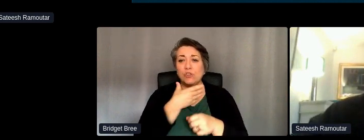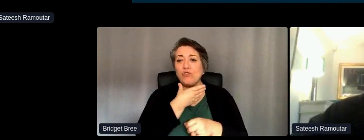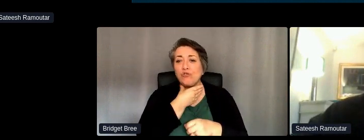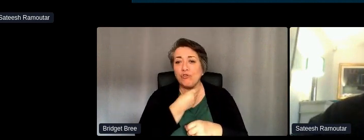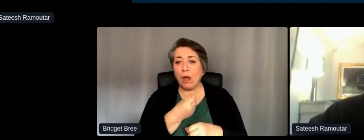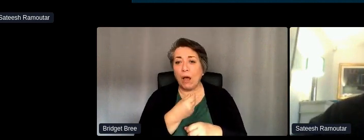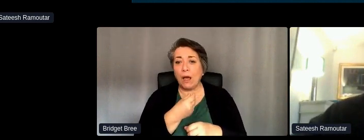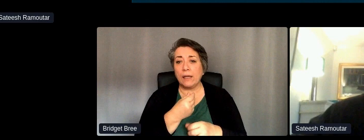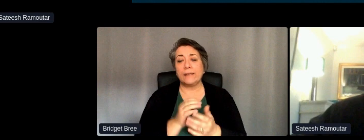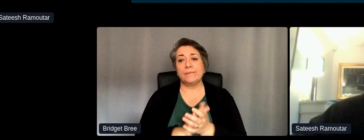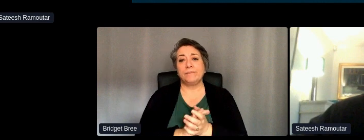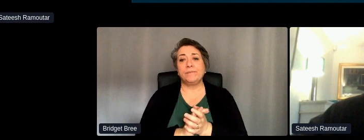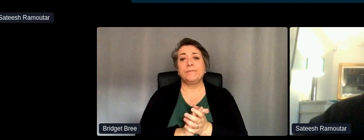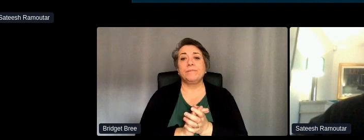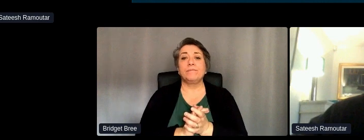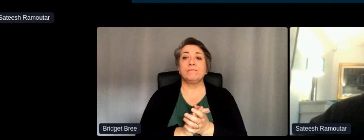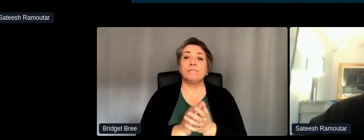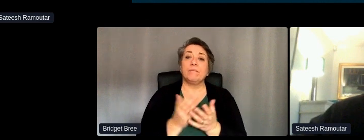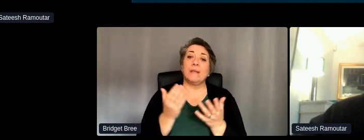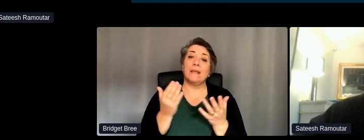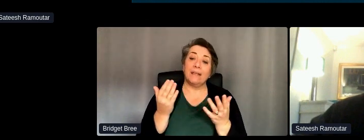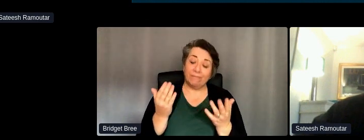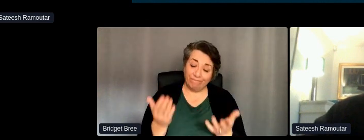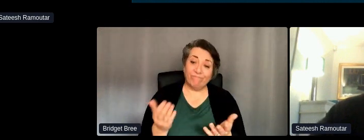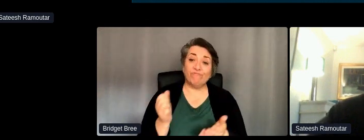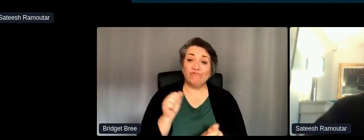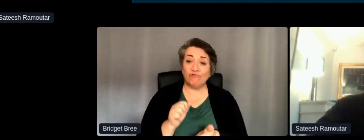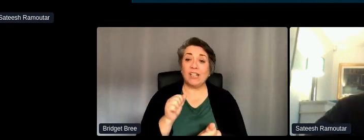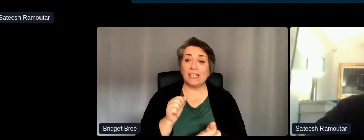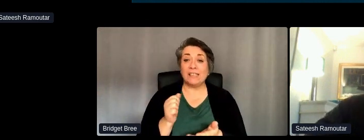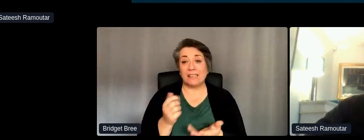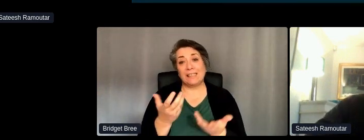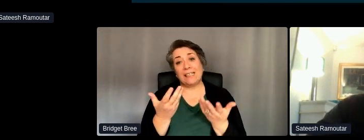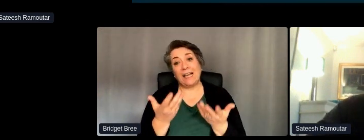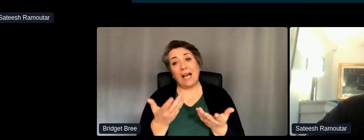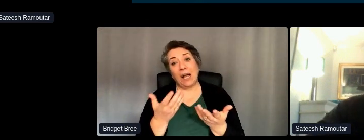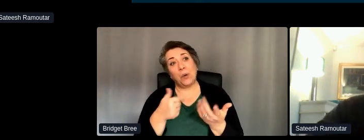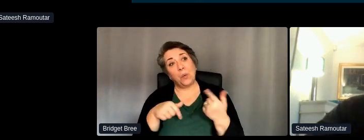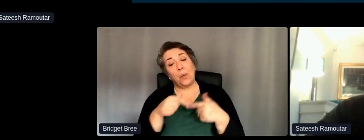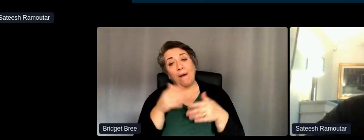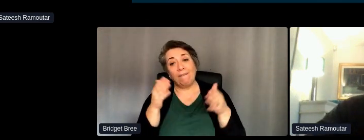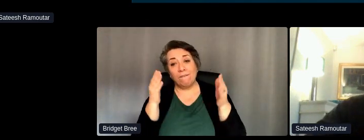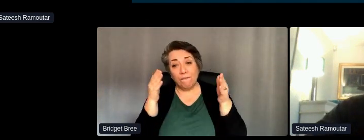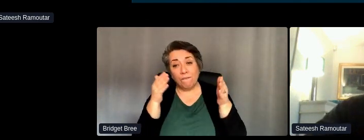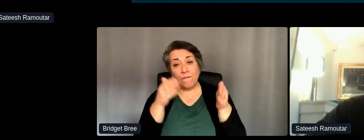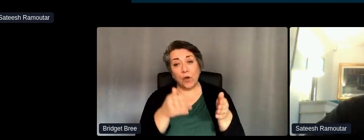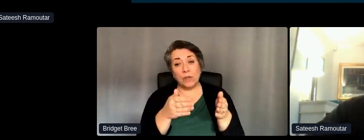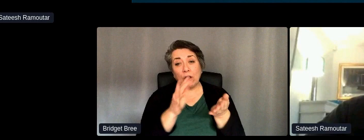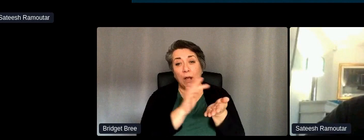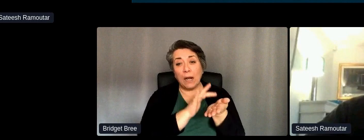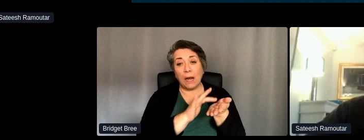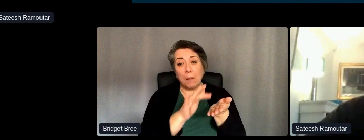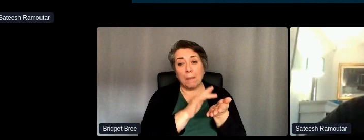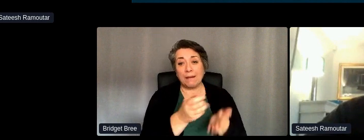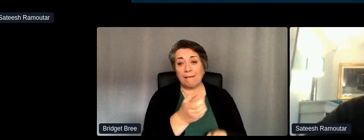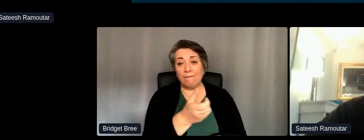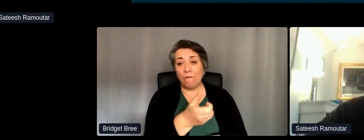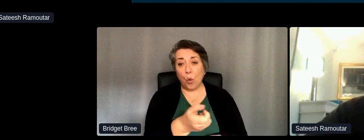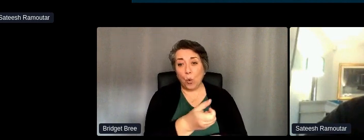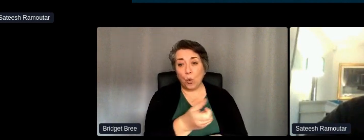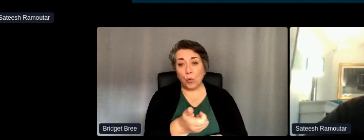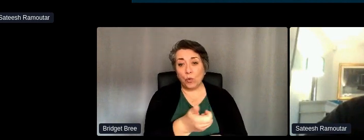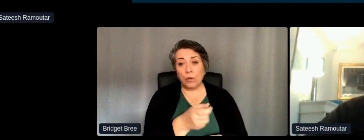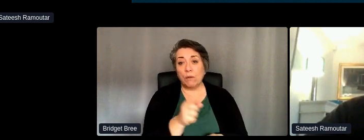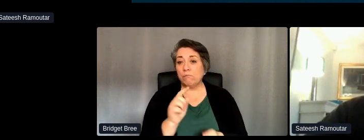with tablets and phones rather than laptops. In the future, maybe we can extend our thinking